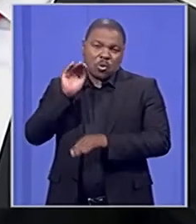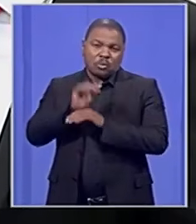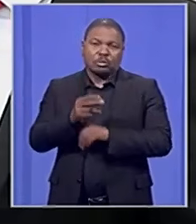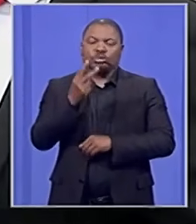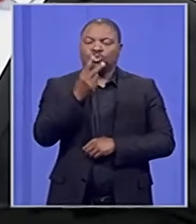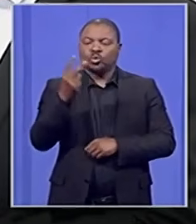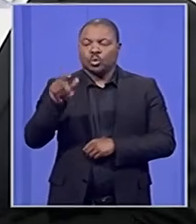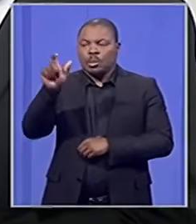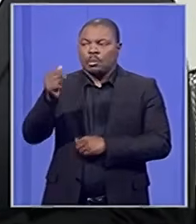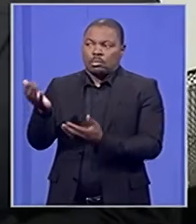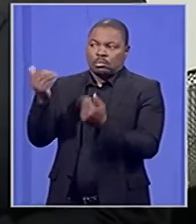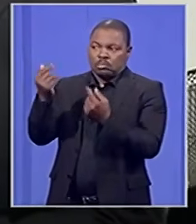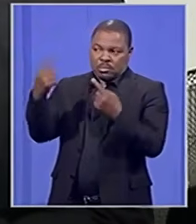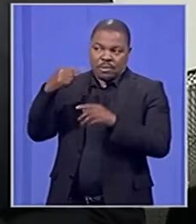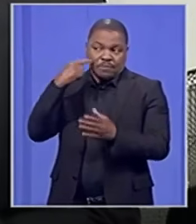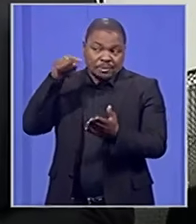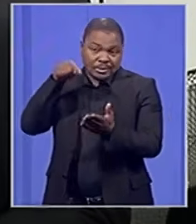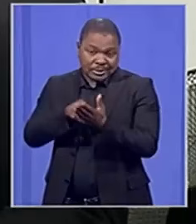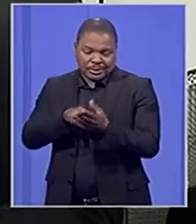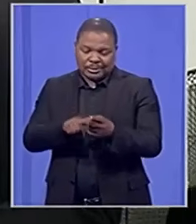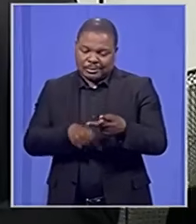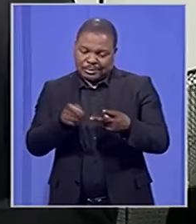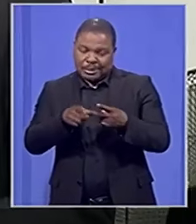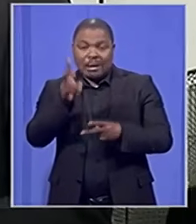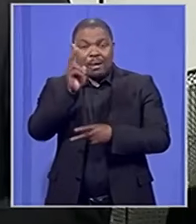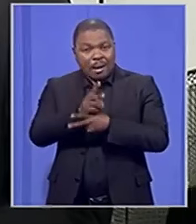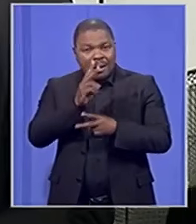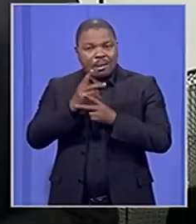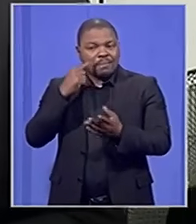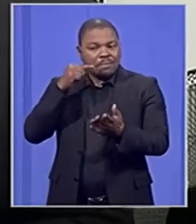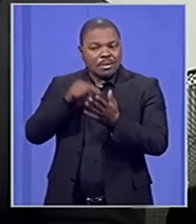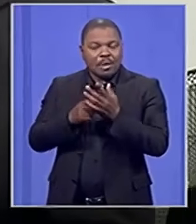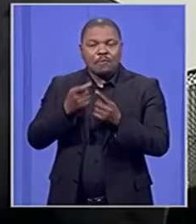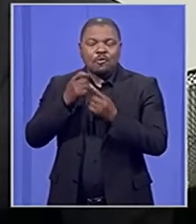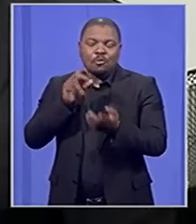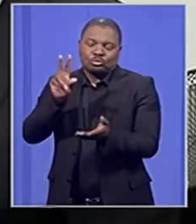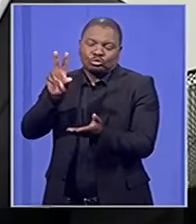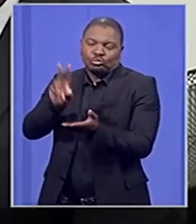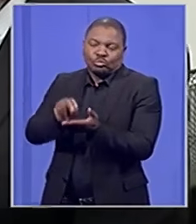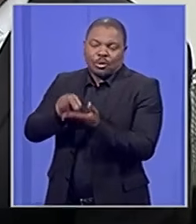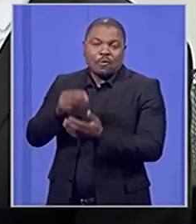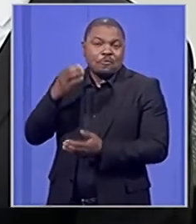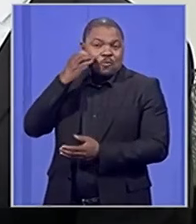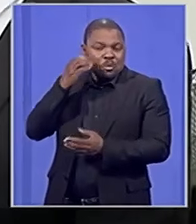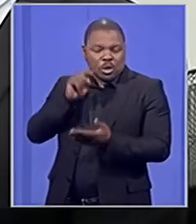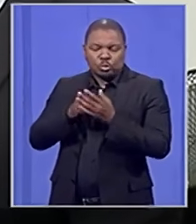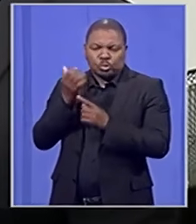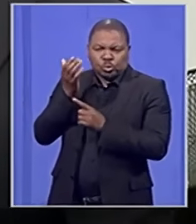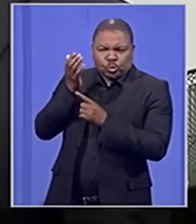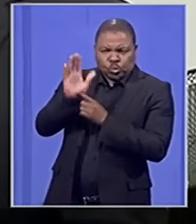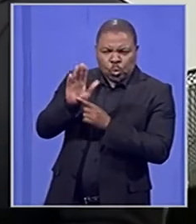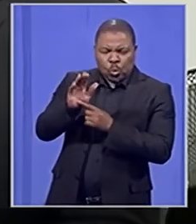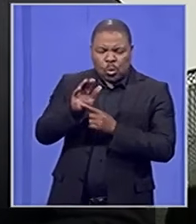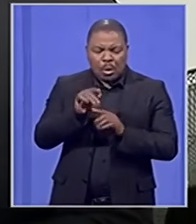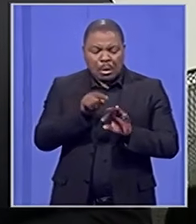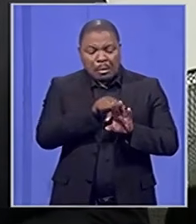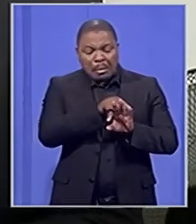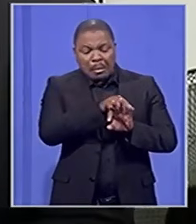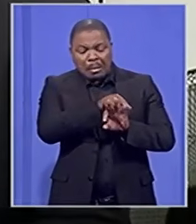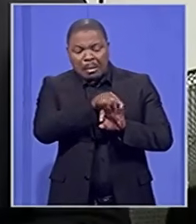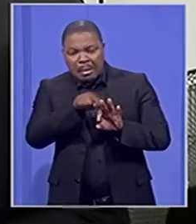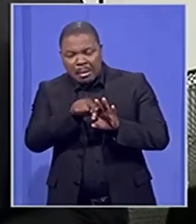22 le boetse le phaelletse ka hore ho tla mamelwa bopaki bo hatisitsweng ka cellphone le ho bontsha mmapa o netefatsang hore boraro bona bone